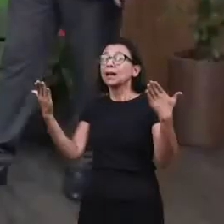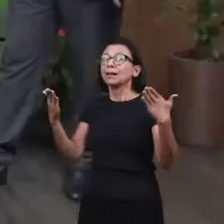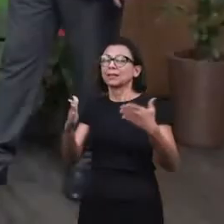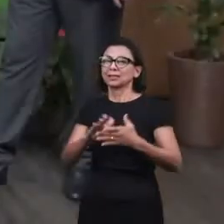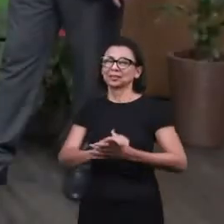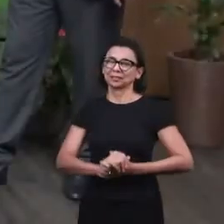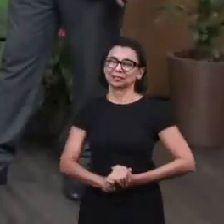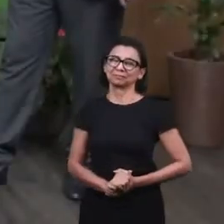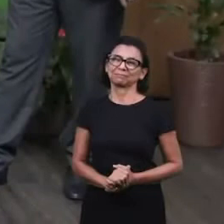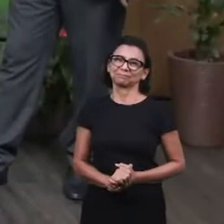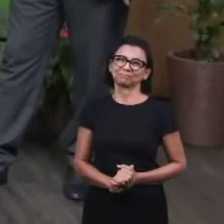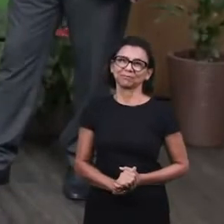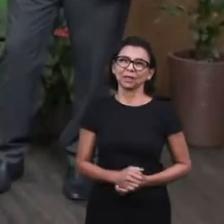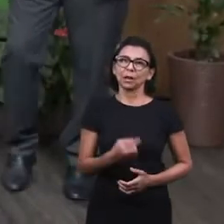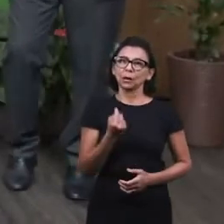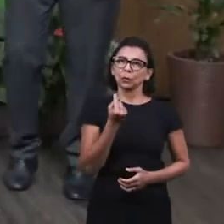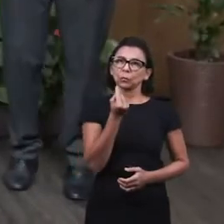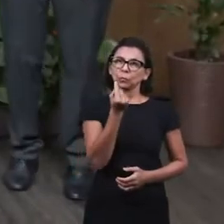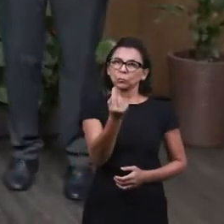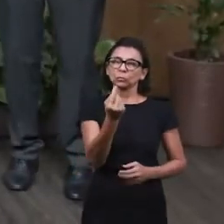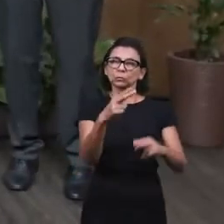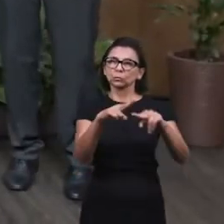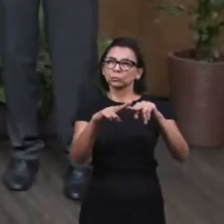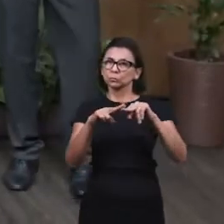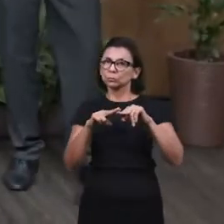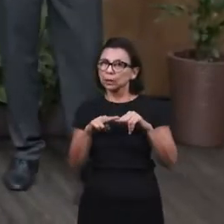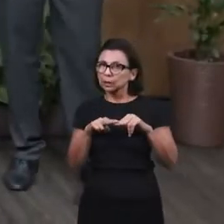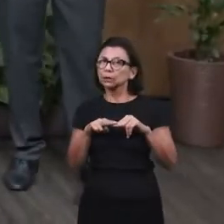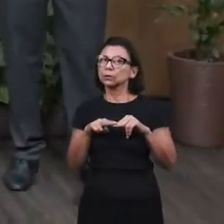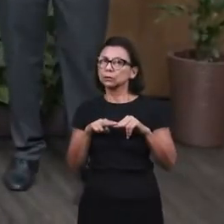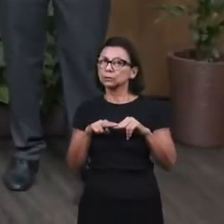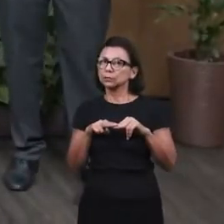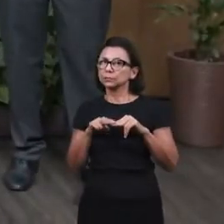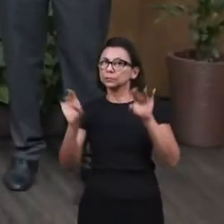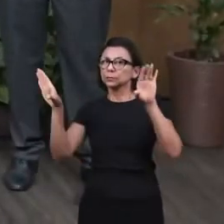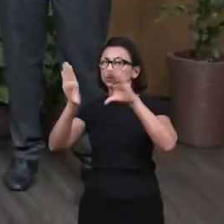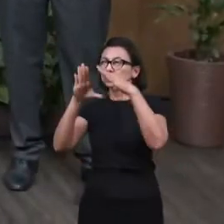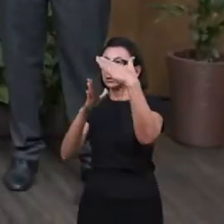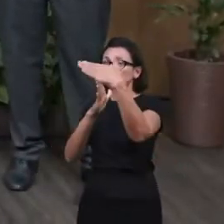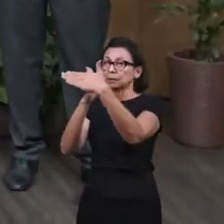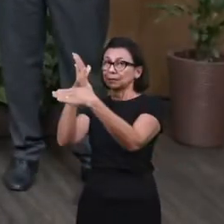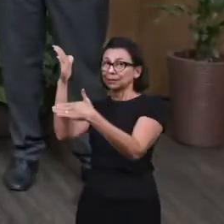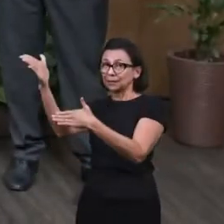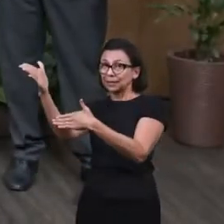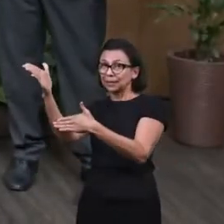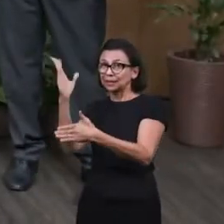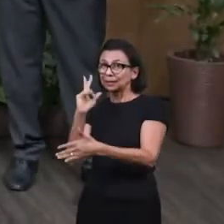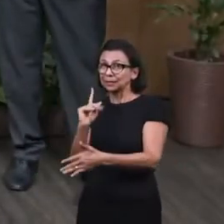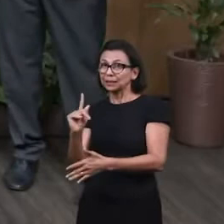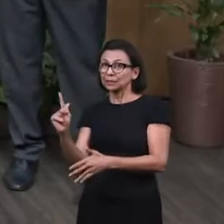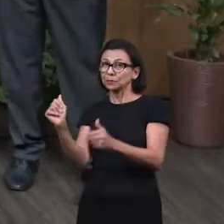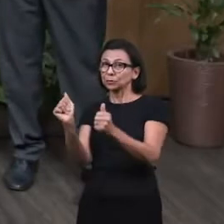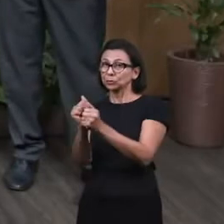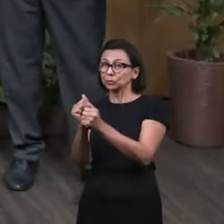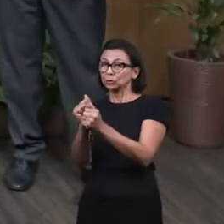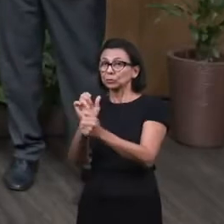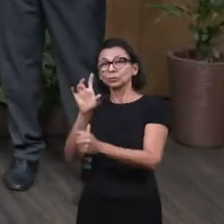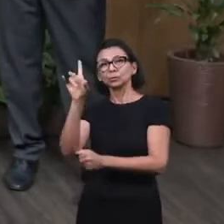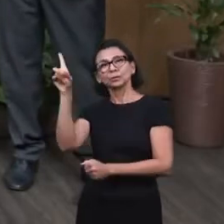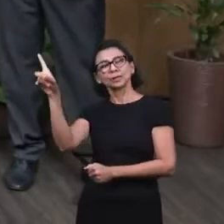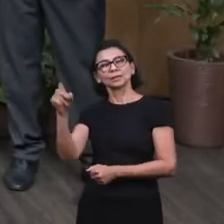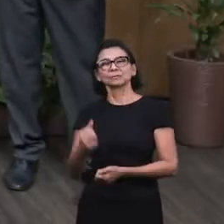Make a decision before God. The only way to reach eternity with God, according to the Bible,